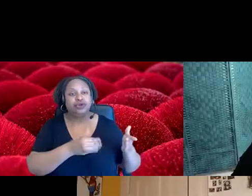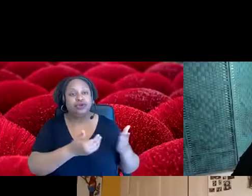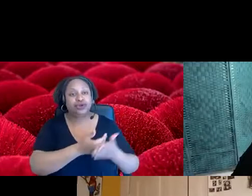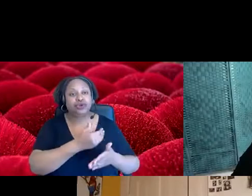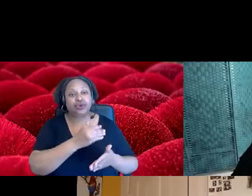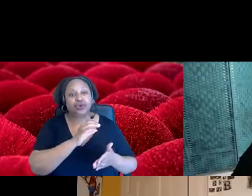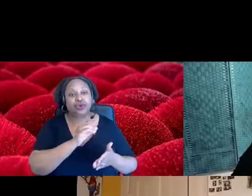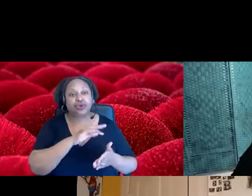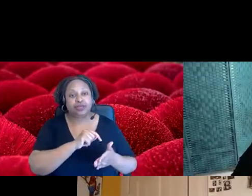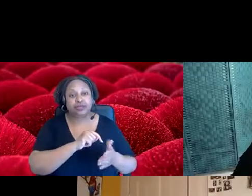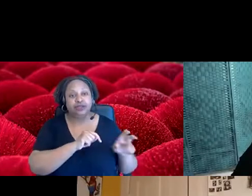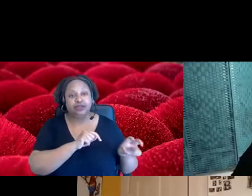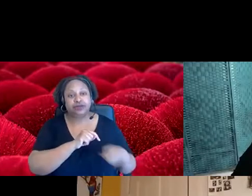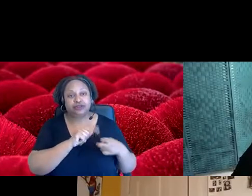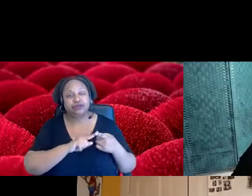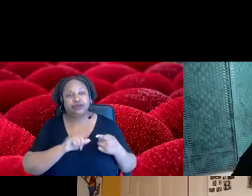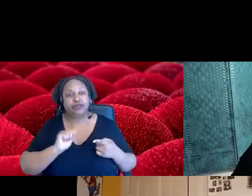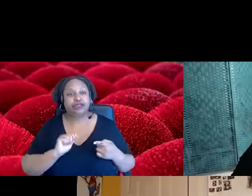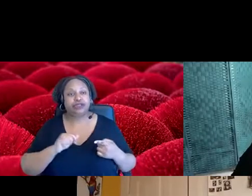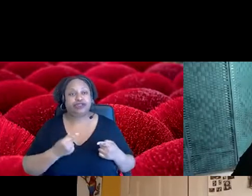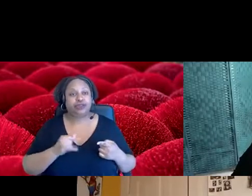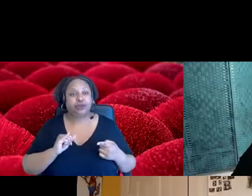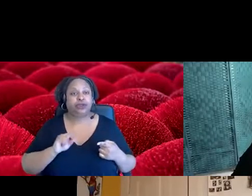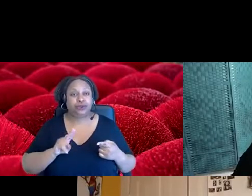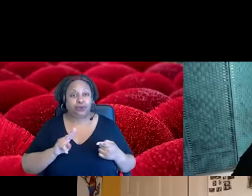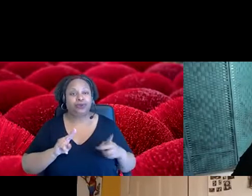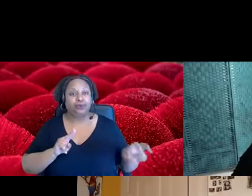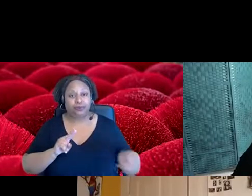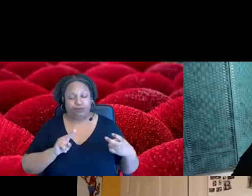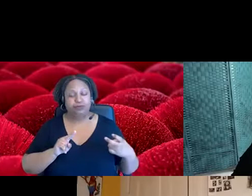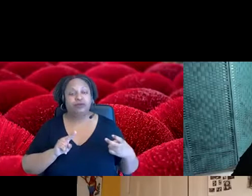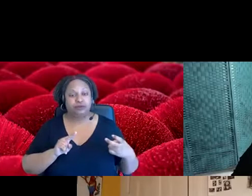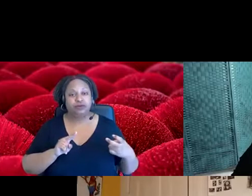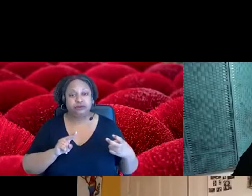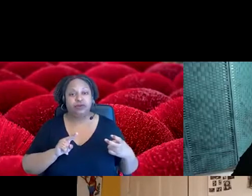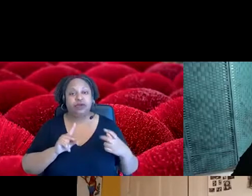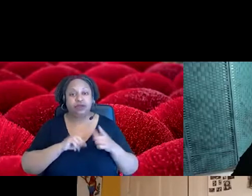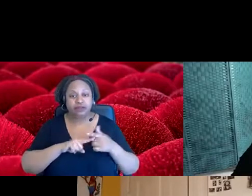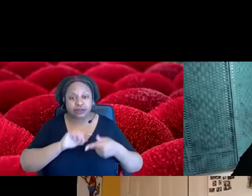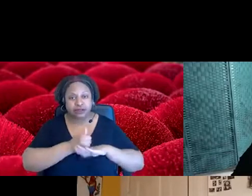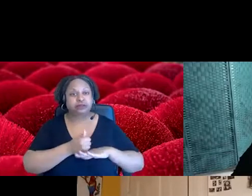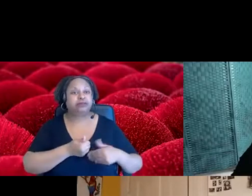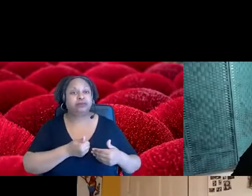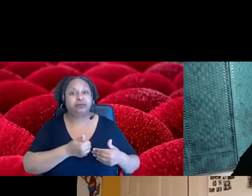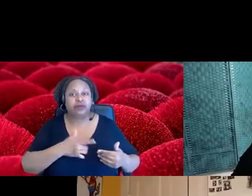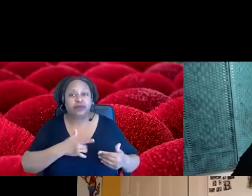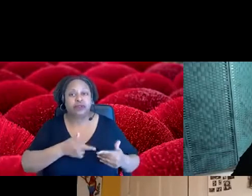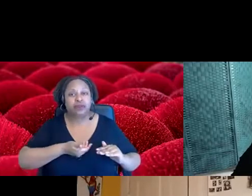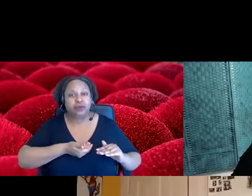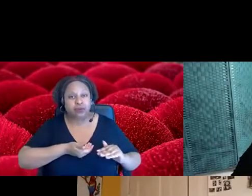to the AGYU, and there's this welcoming feeling that, you